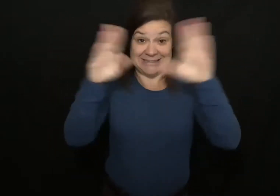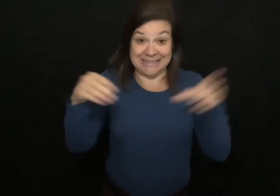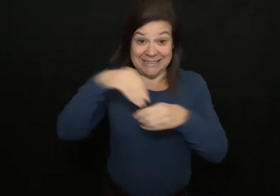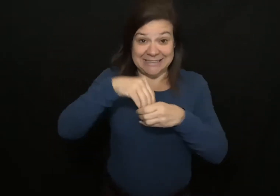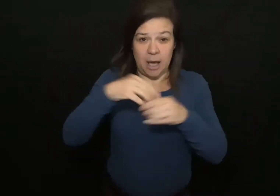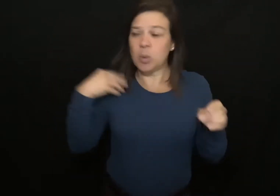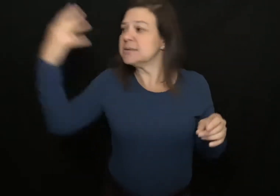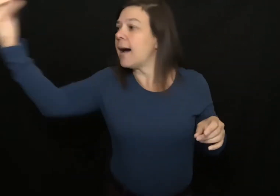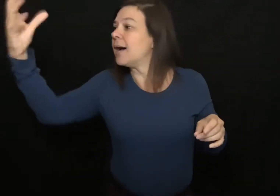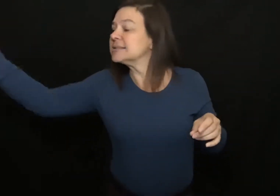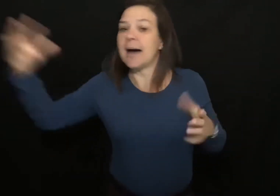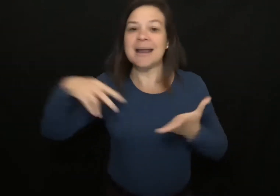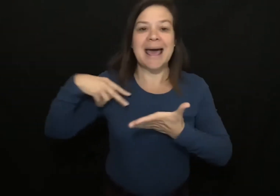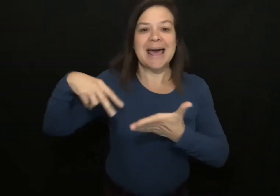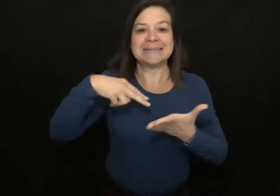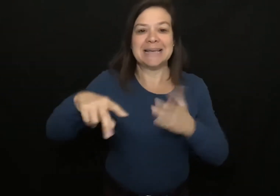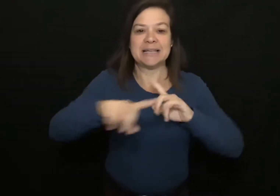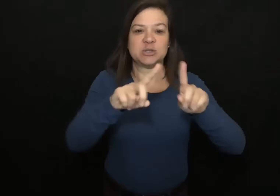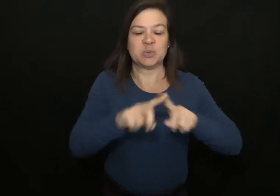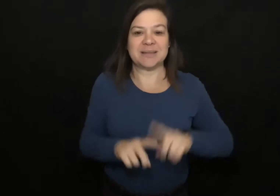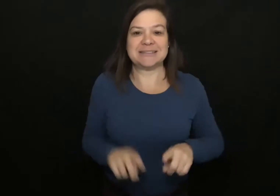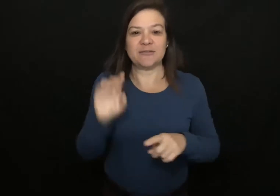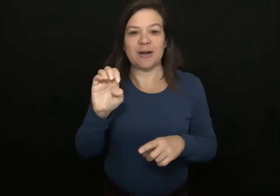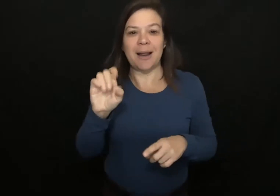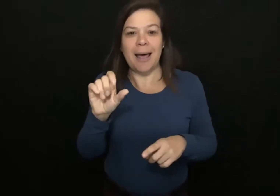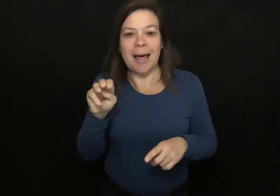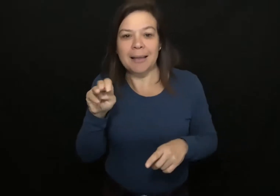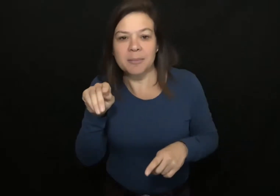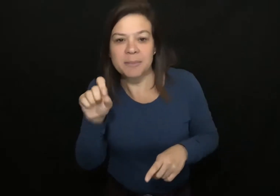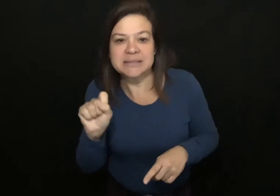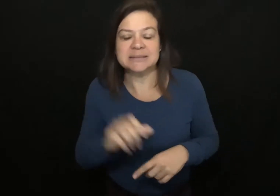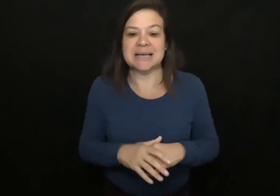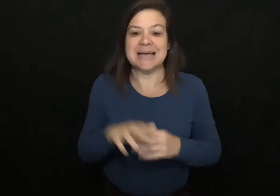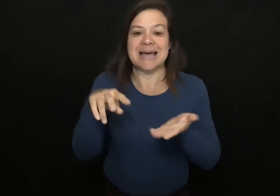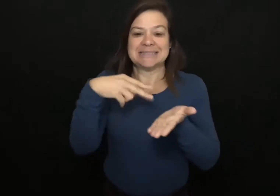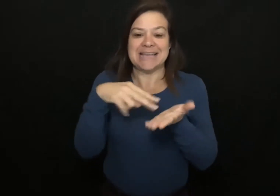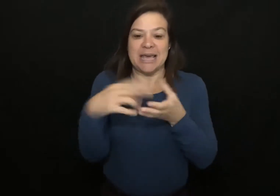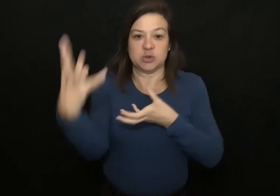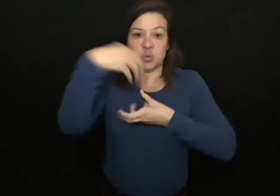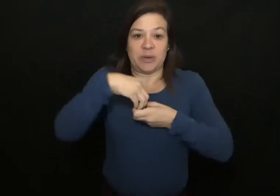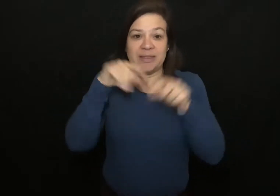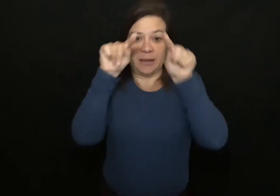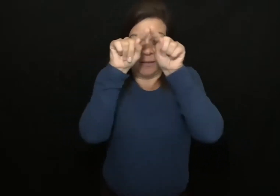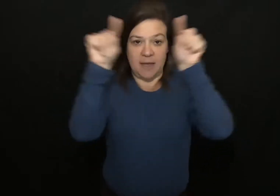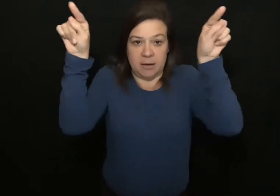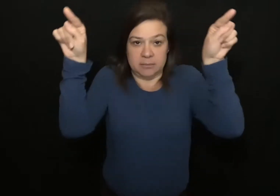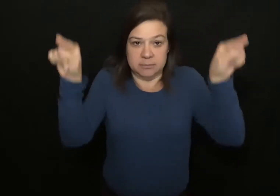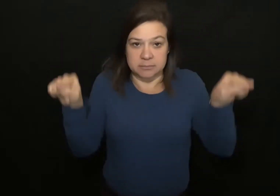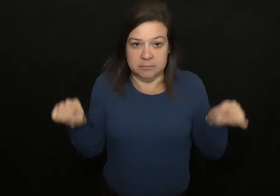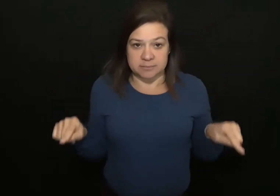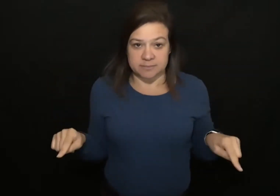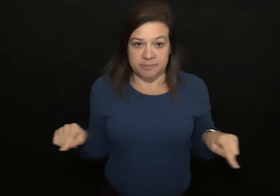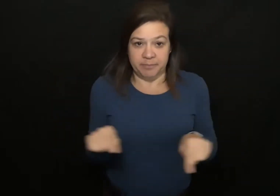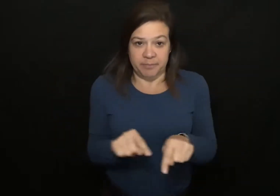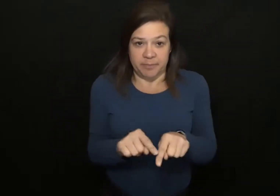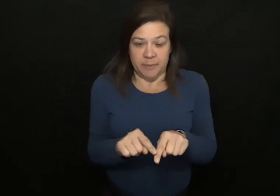actually dance with the different elements and also dance within the square so that it becomes, the